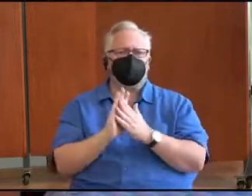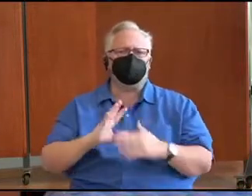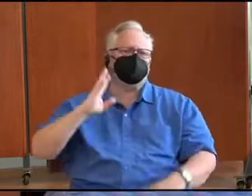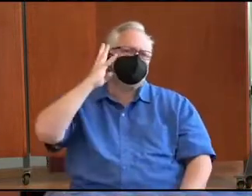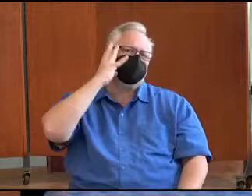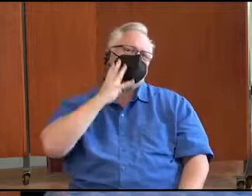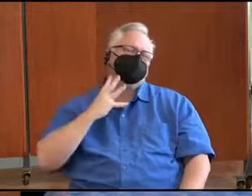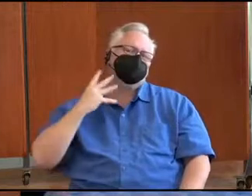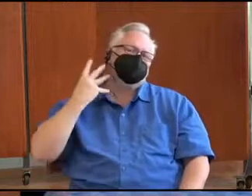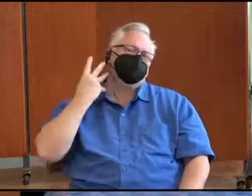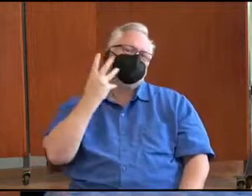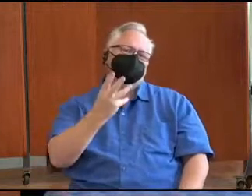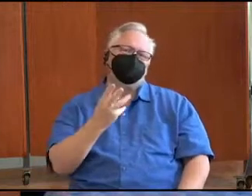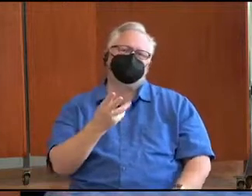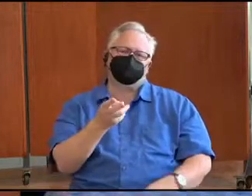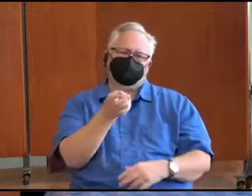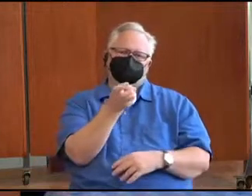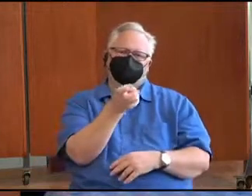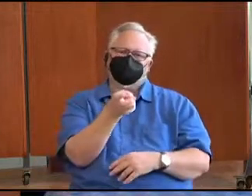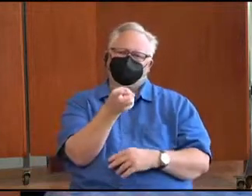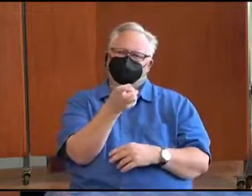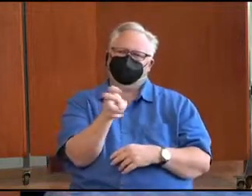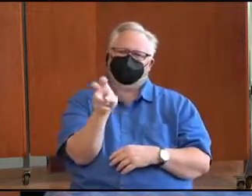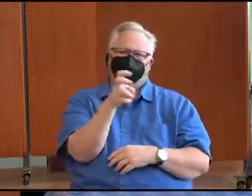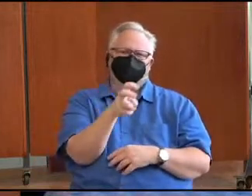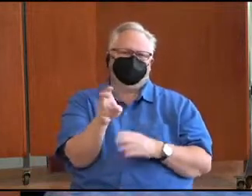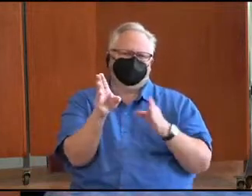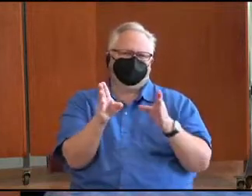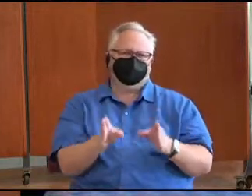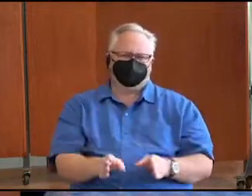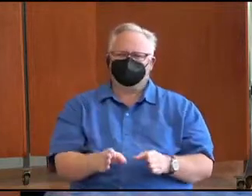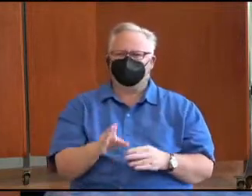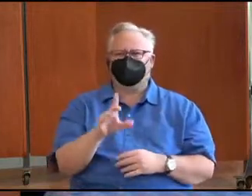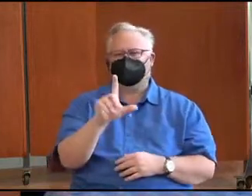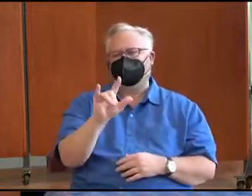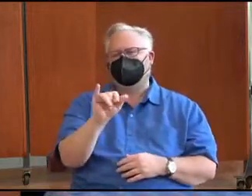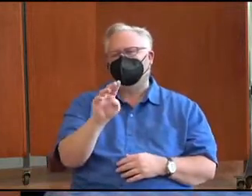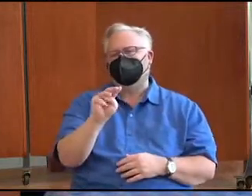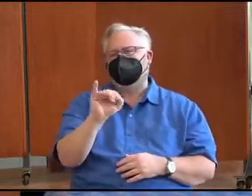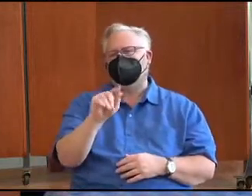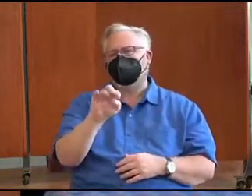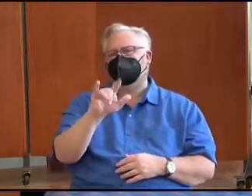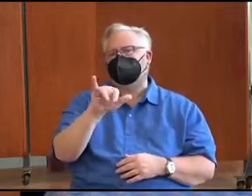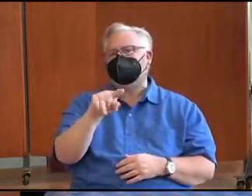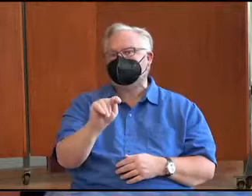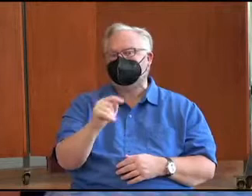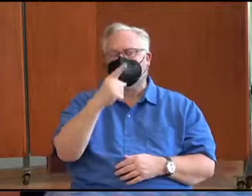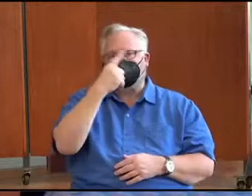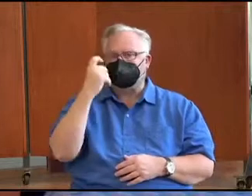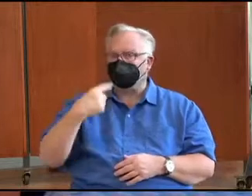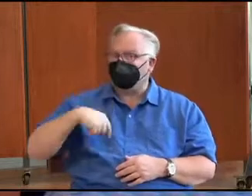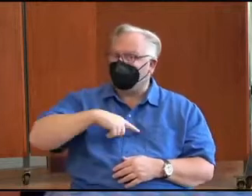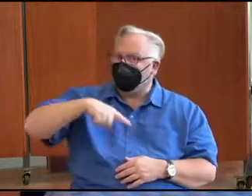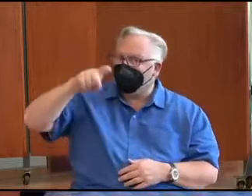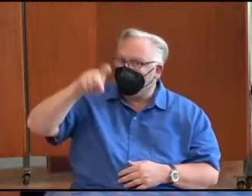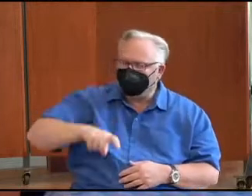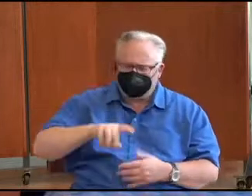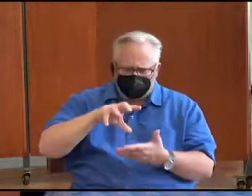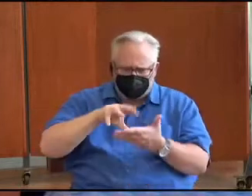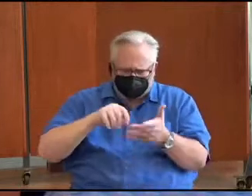liminalists. Right? That we are all learning out of necessity to live and adapt in the